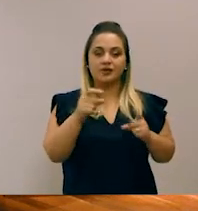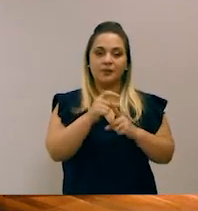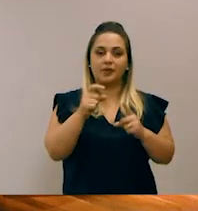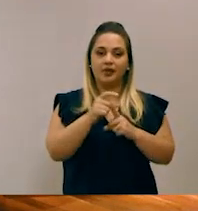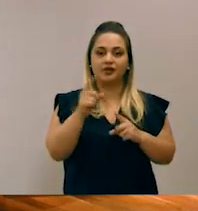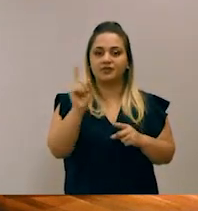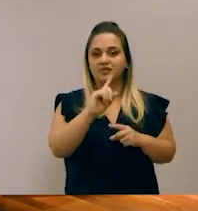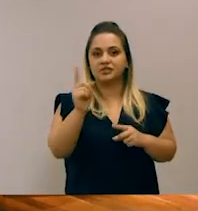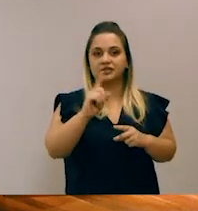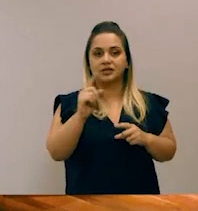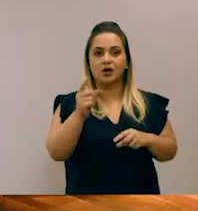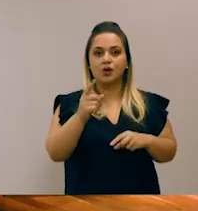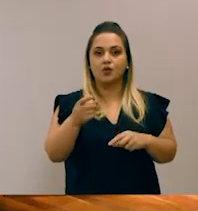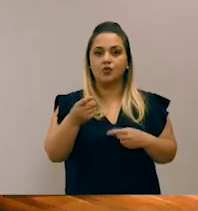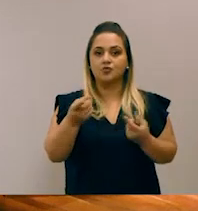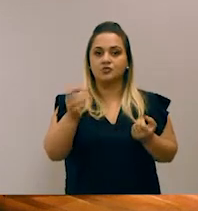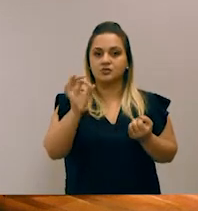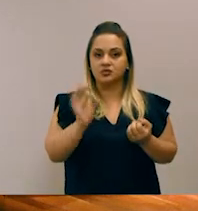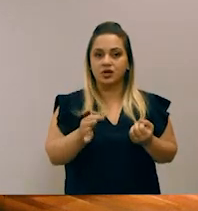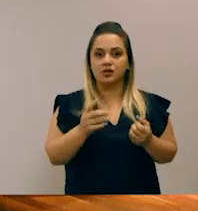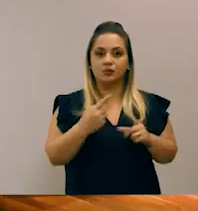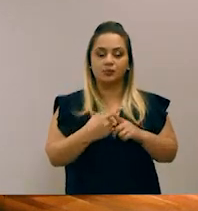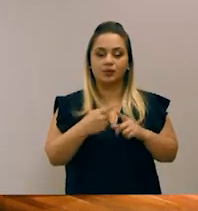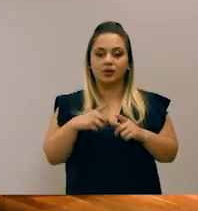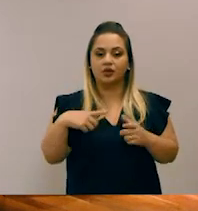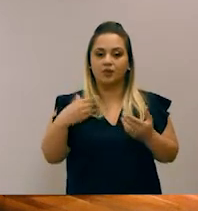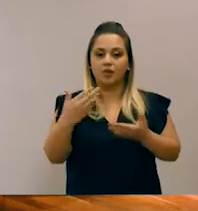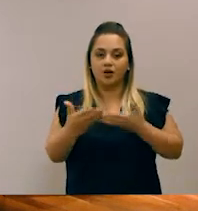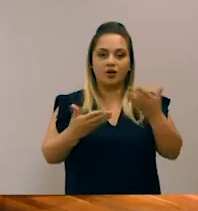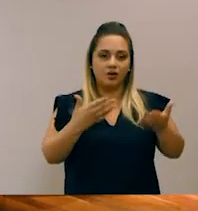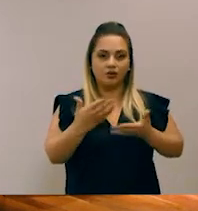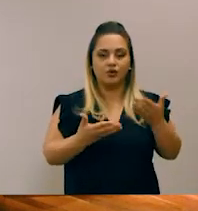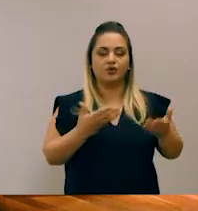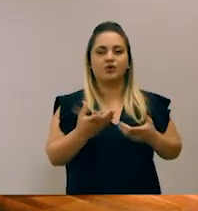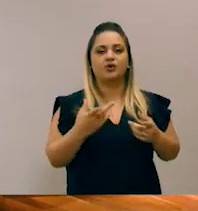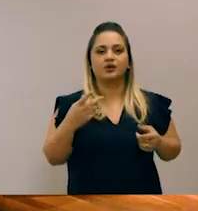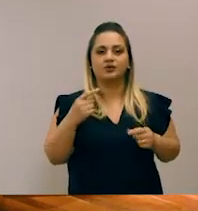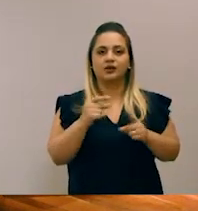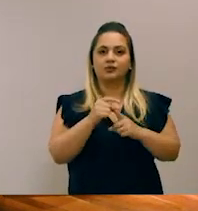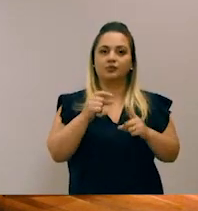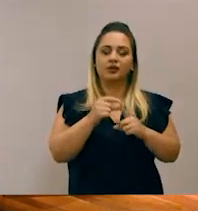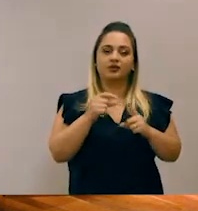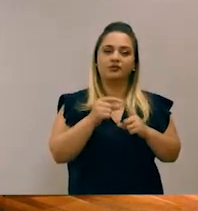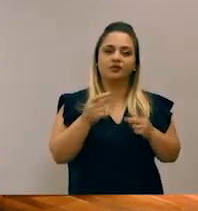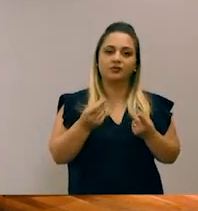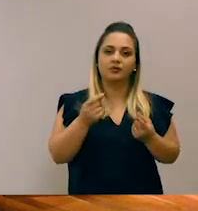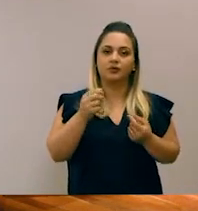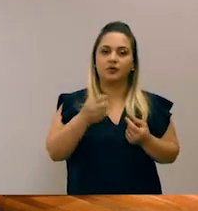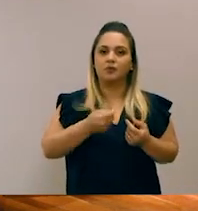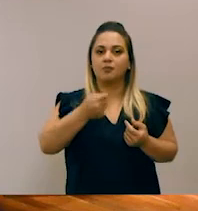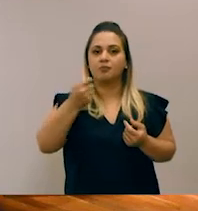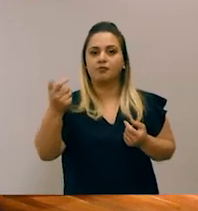of not very frequent words. There is a correlation. If the student is using